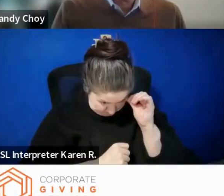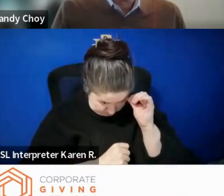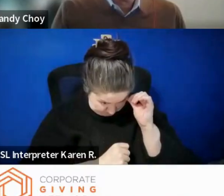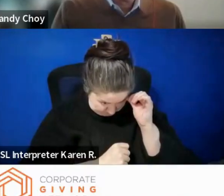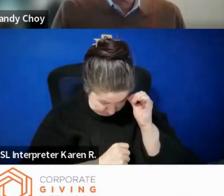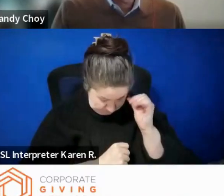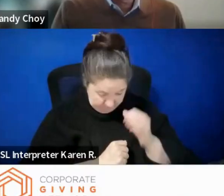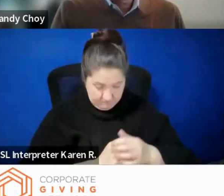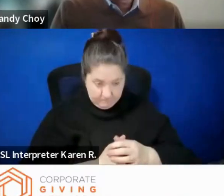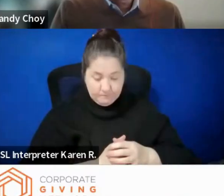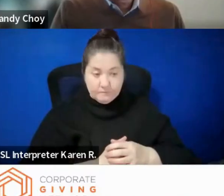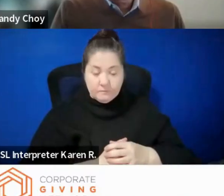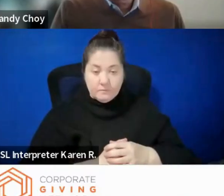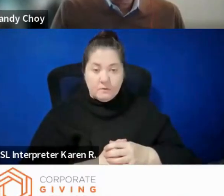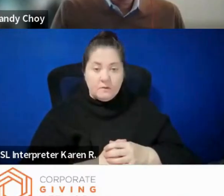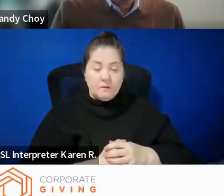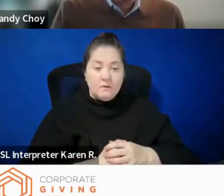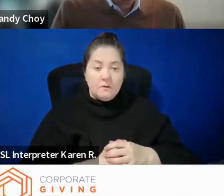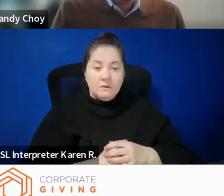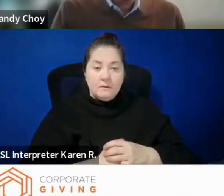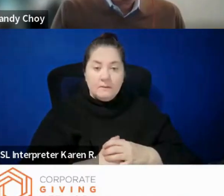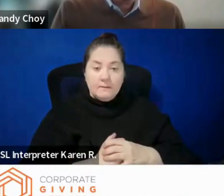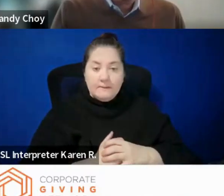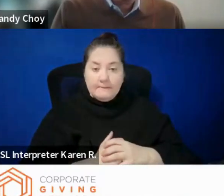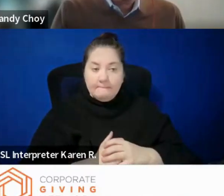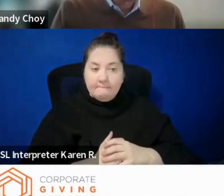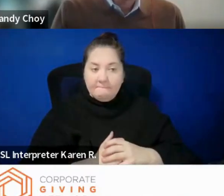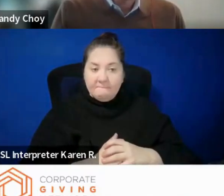Great. We have